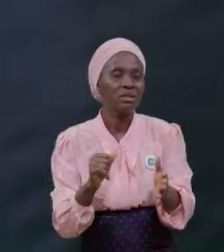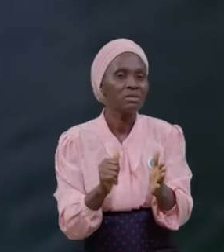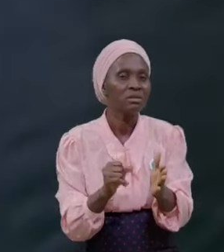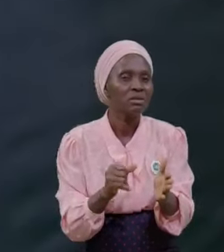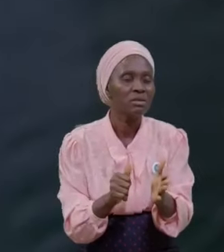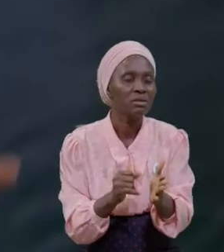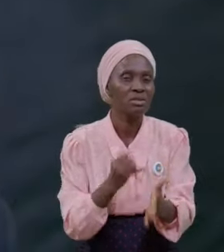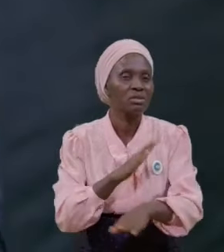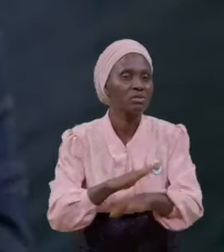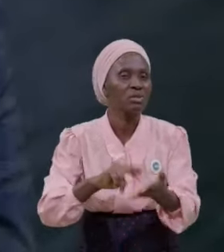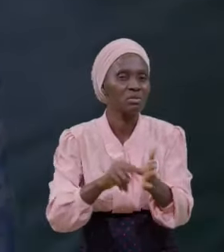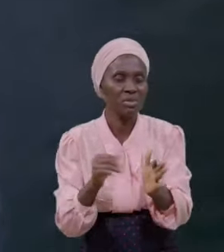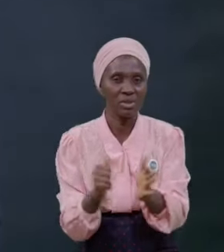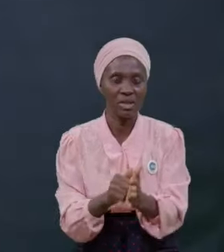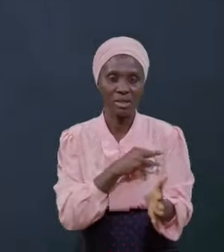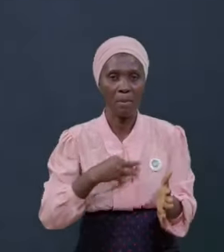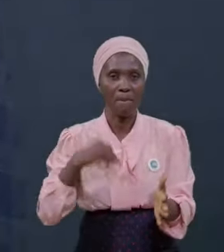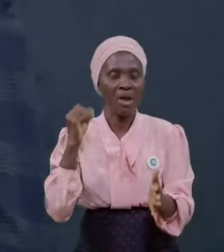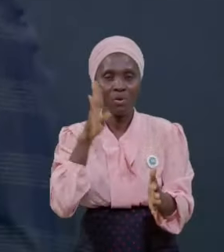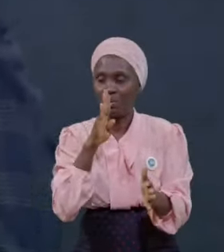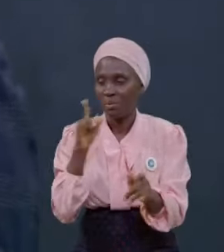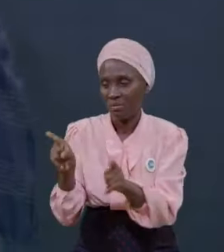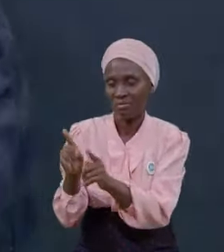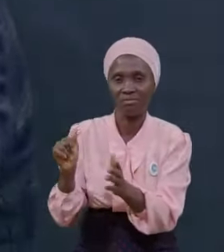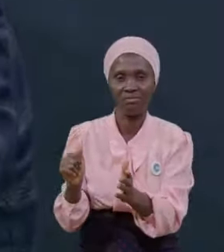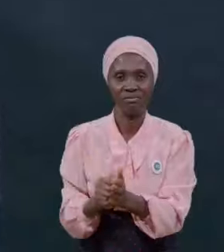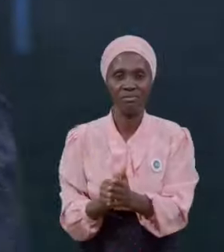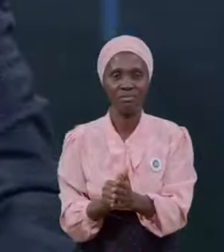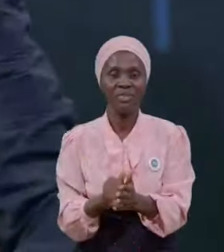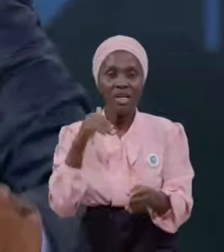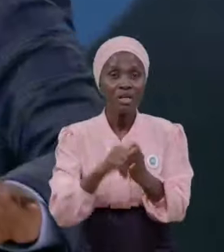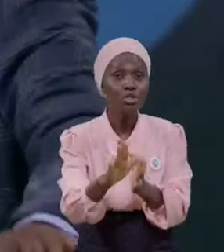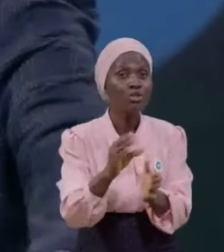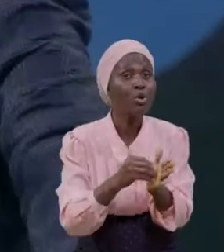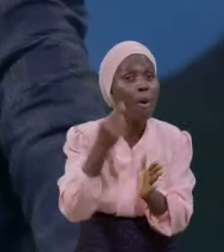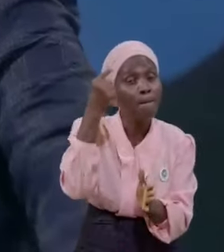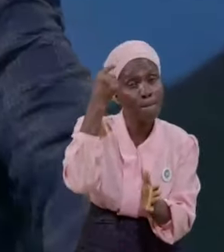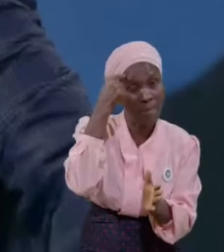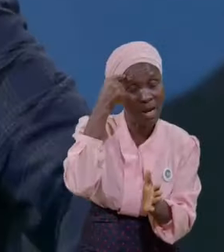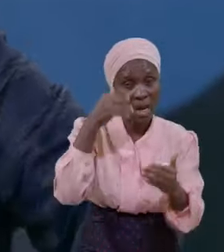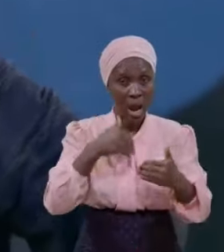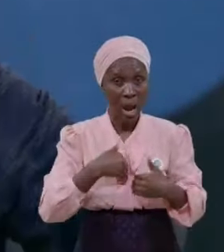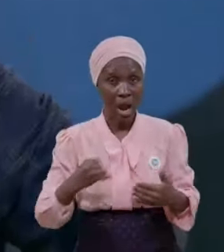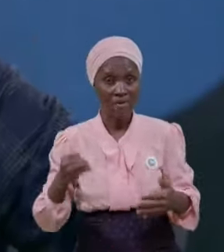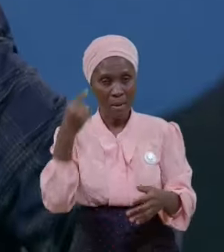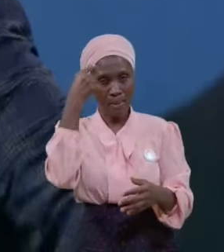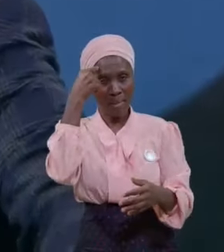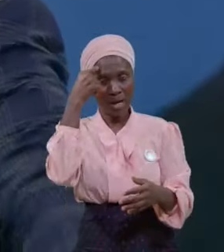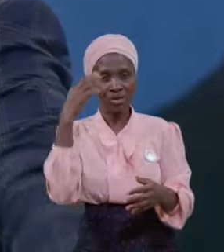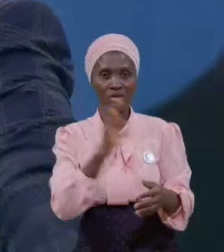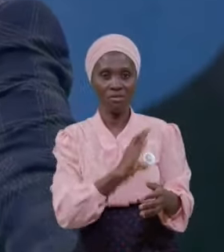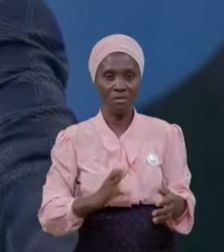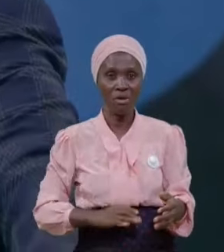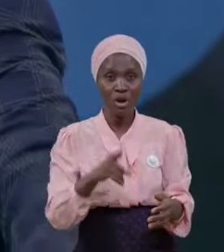a Christian. In your mind, having the mind of Christ, you can be altogether a Christian. In your behavior, in